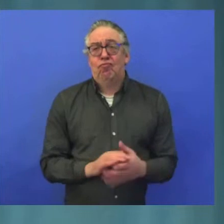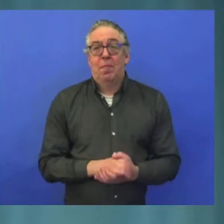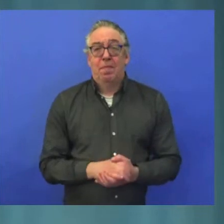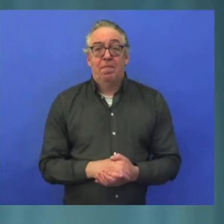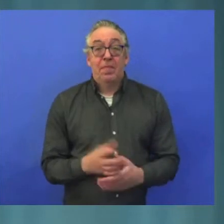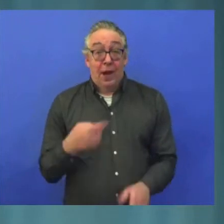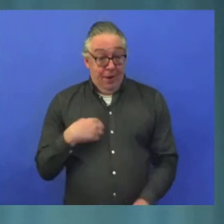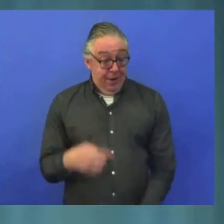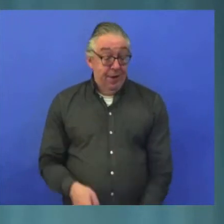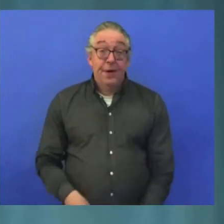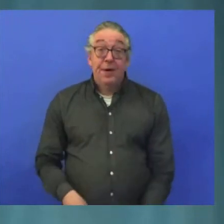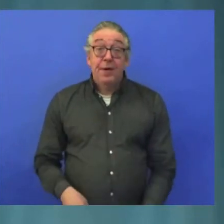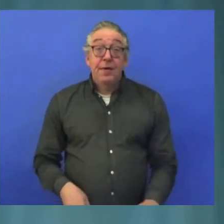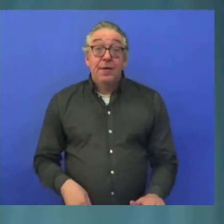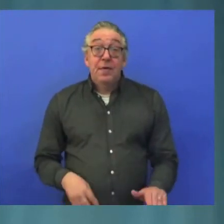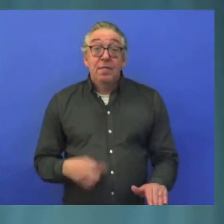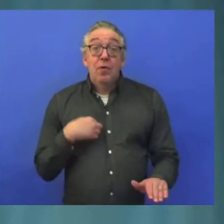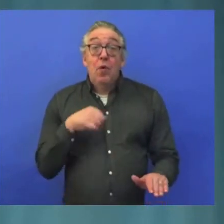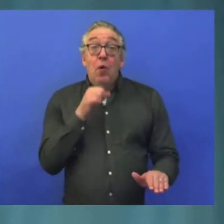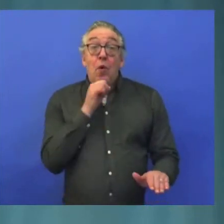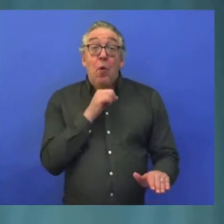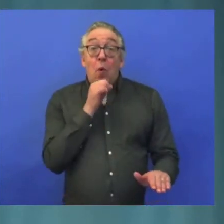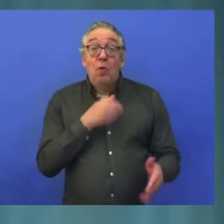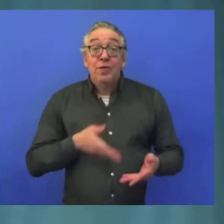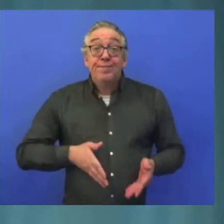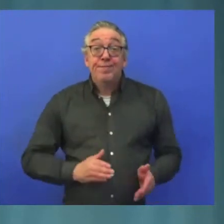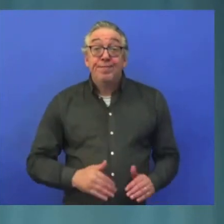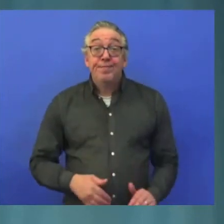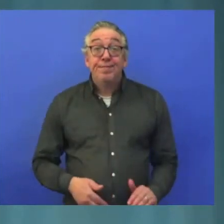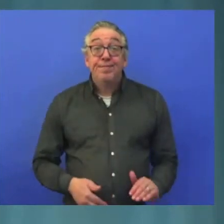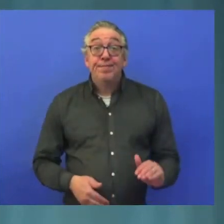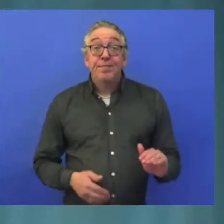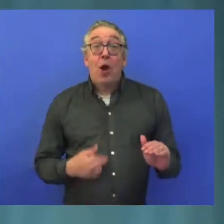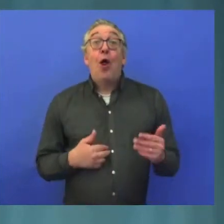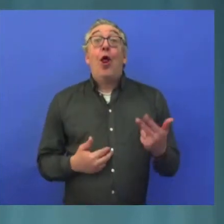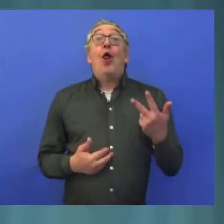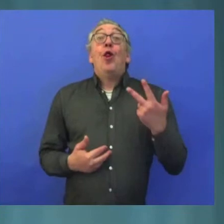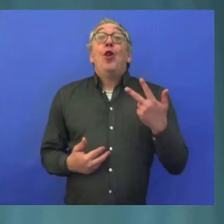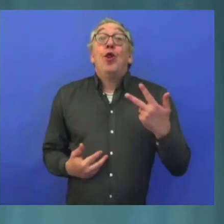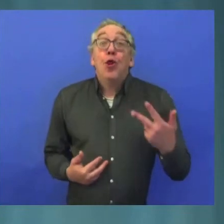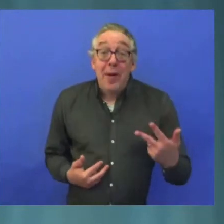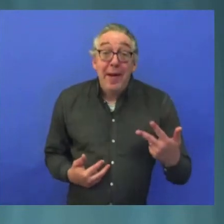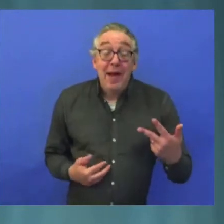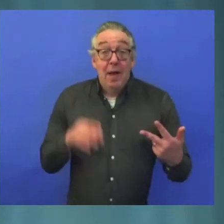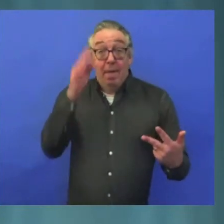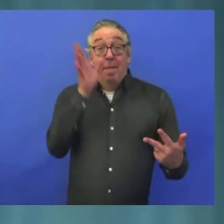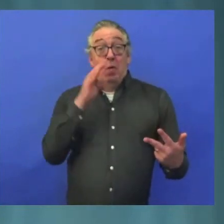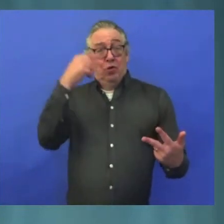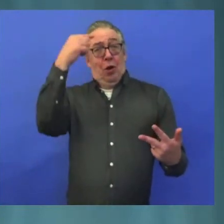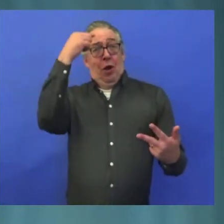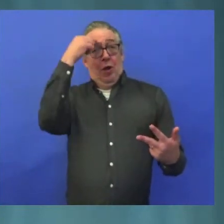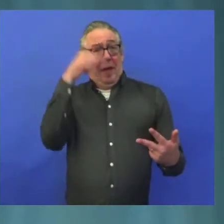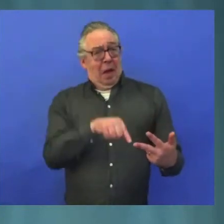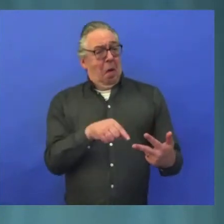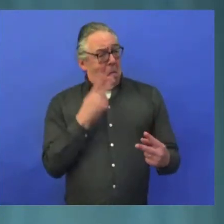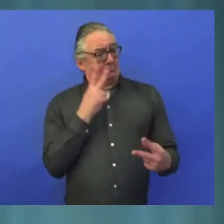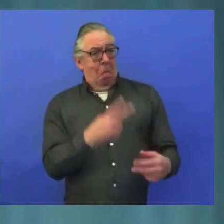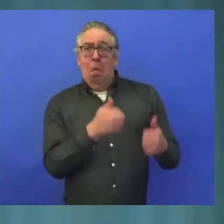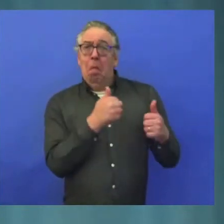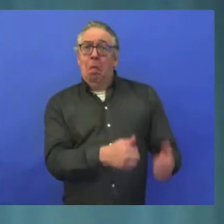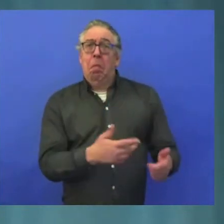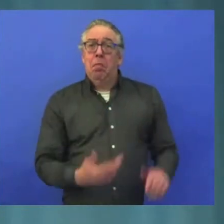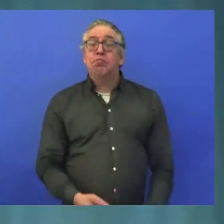years. So in my first 3 years, they thought that I have a normal vision. So I grew up in